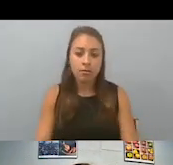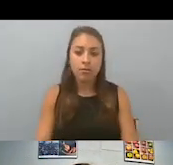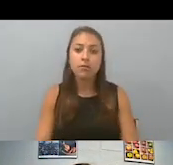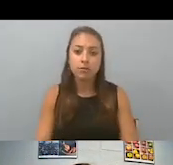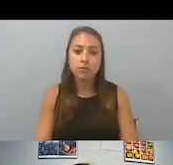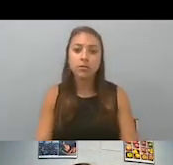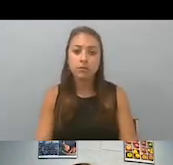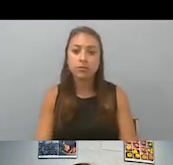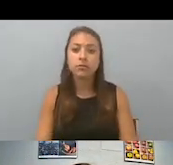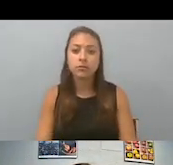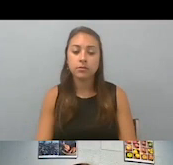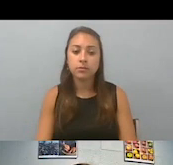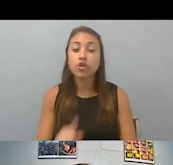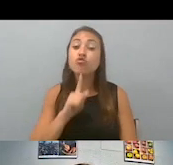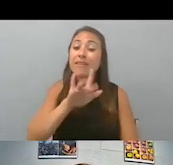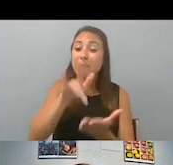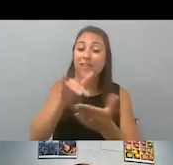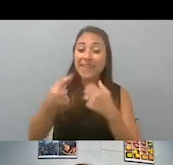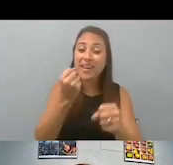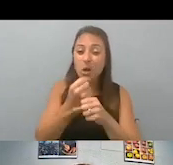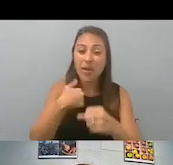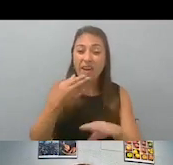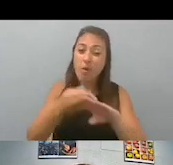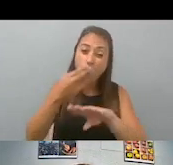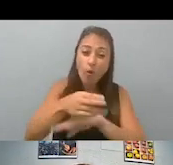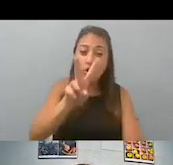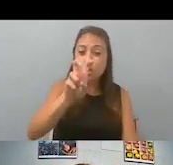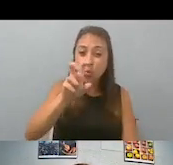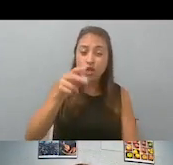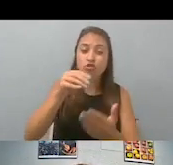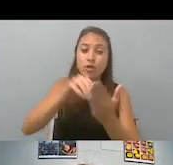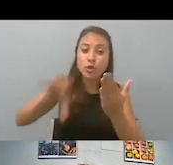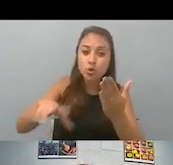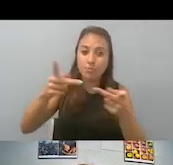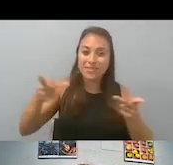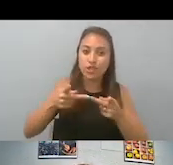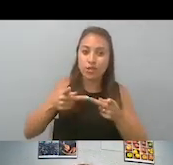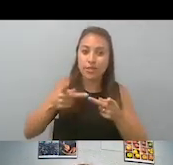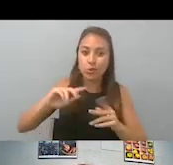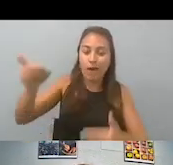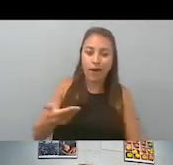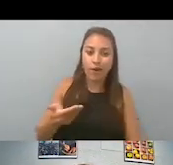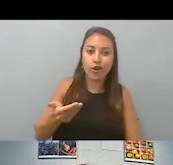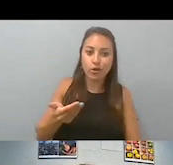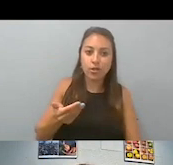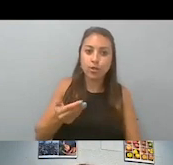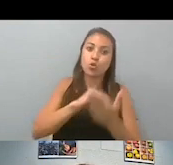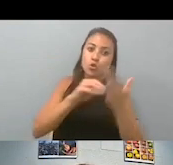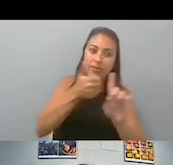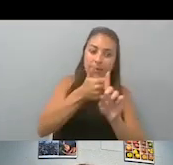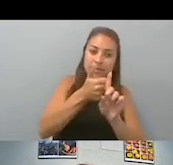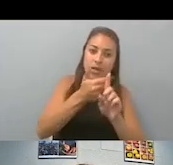time, we have over 200 student positions that are actually working with us every day, and it's a big part